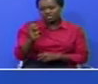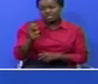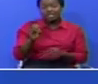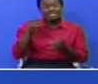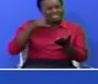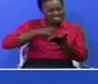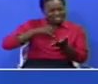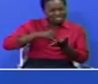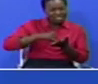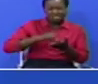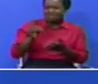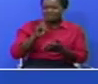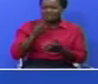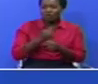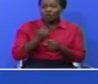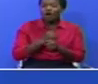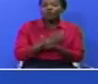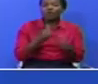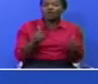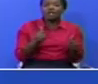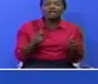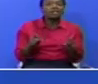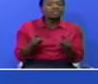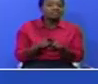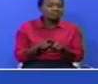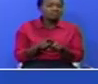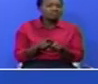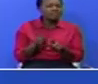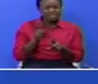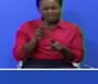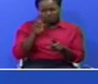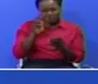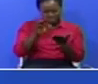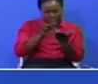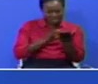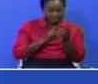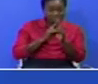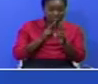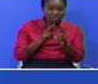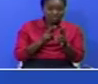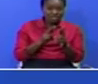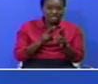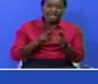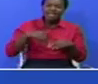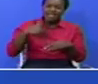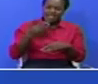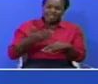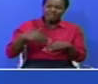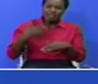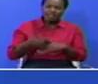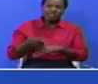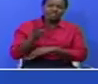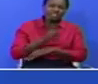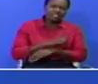moment did not conduct that thoroughly. He was not going through the accounting records meticulously every day as required.